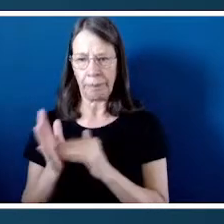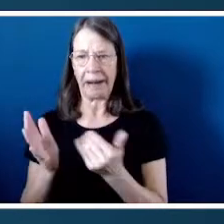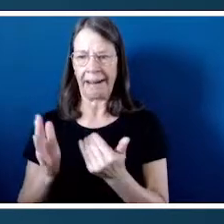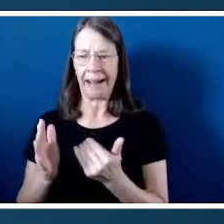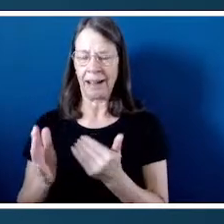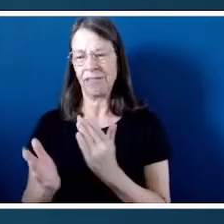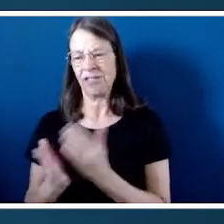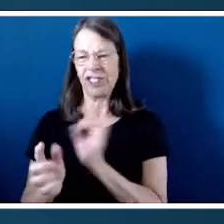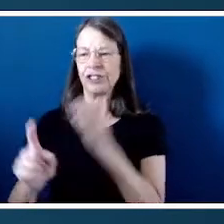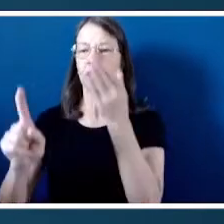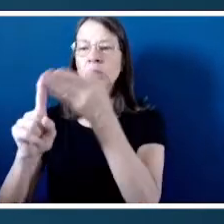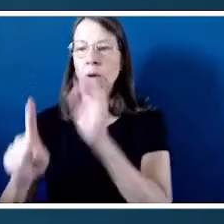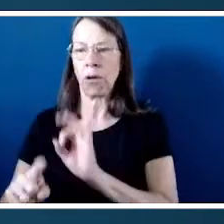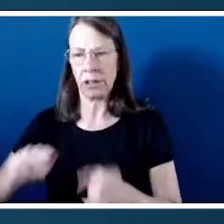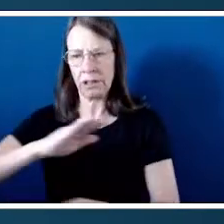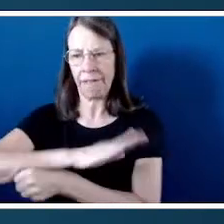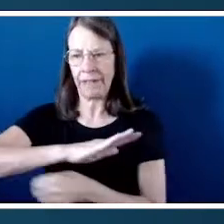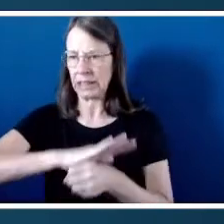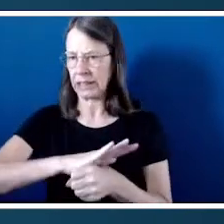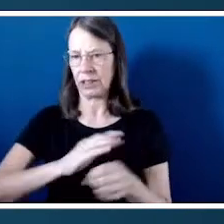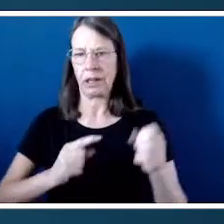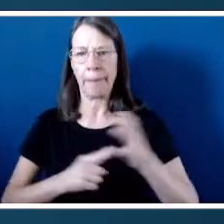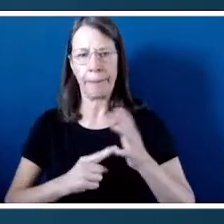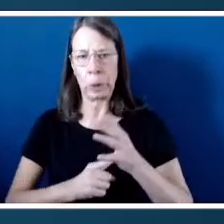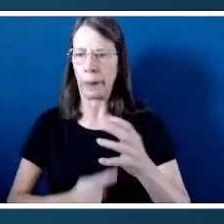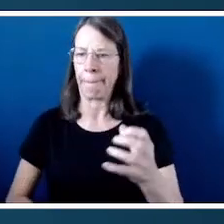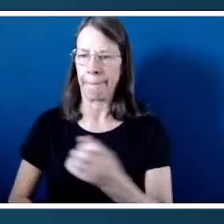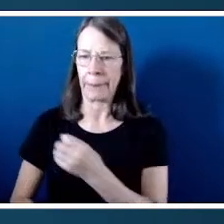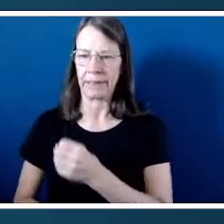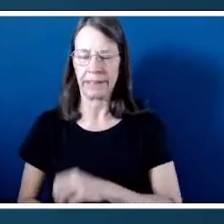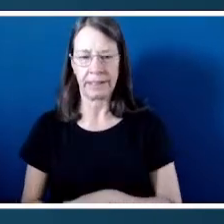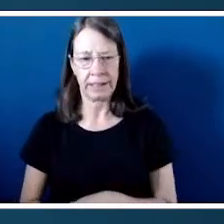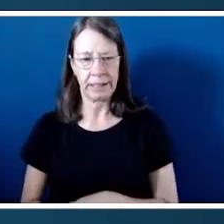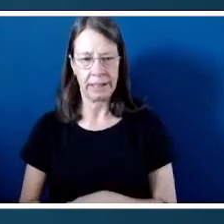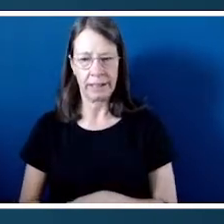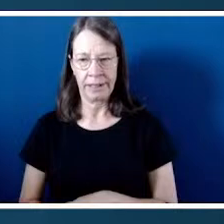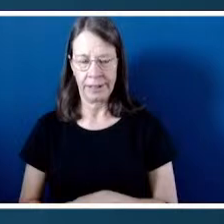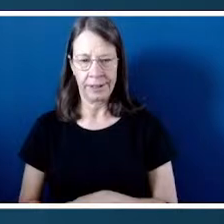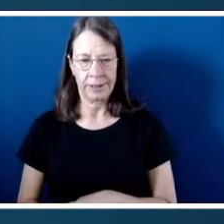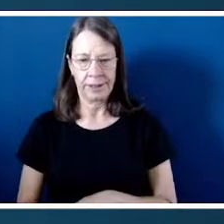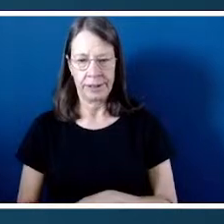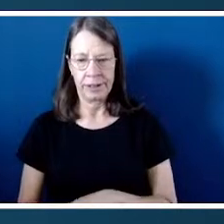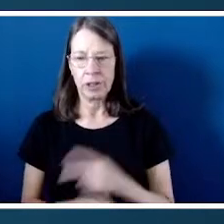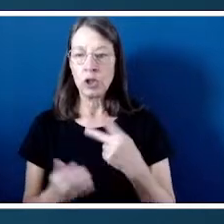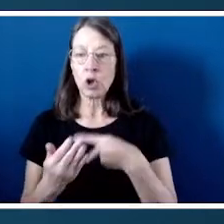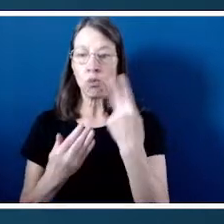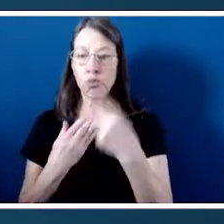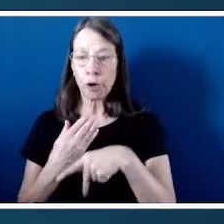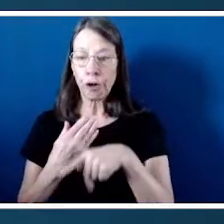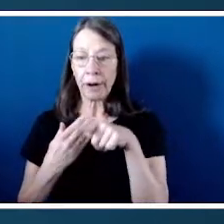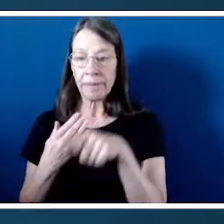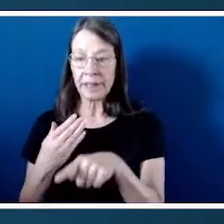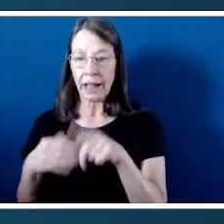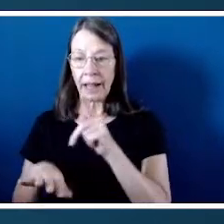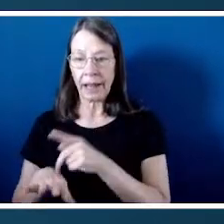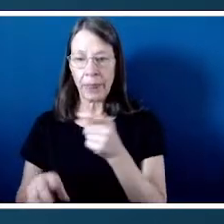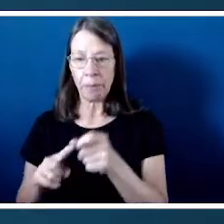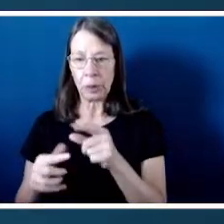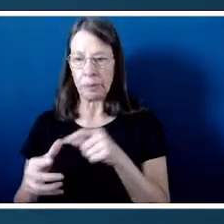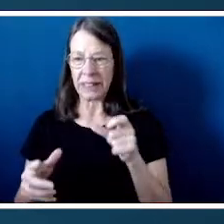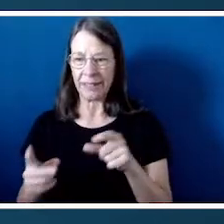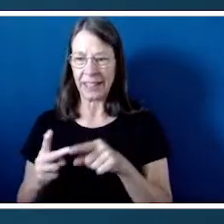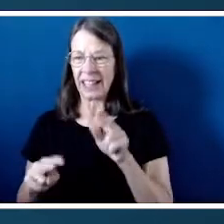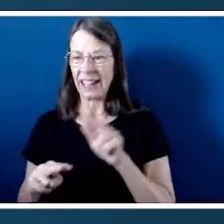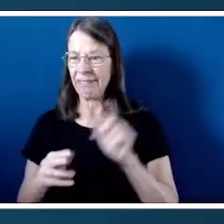now. If programs for the Blue Pacific are designed in distant capitals in Washington, Beijing, and elsewhere,